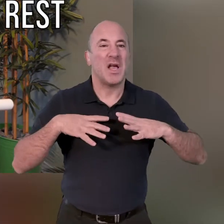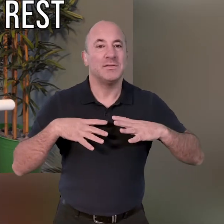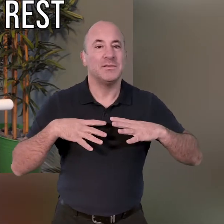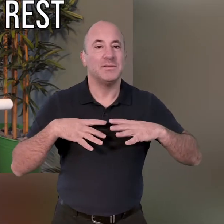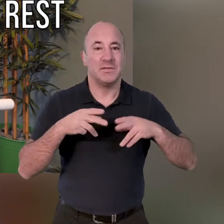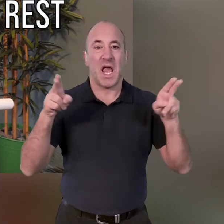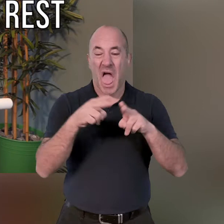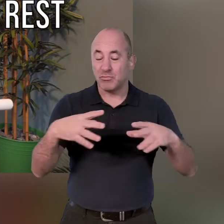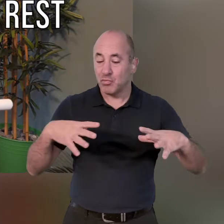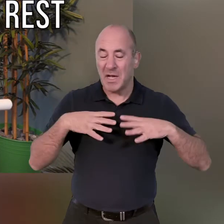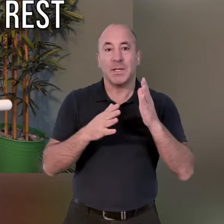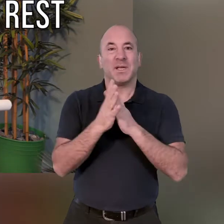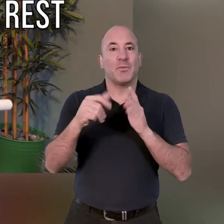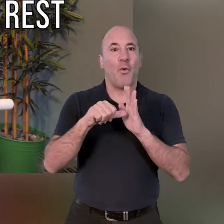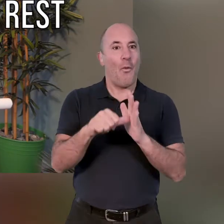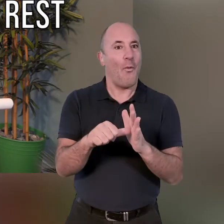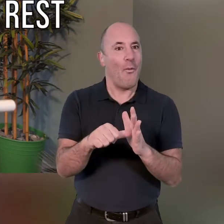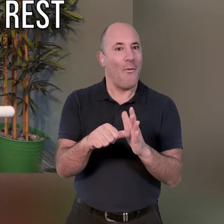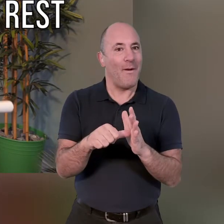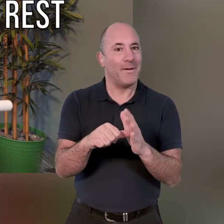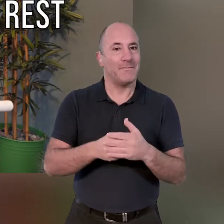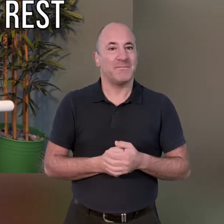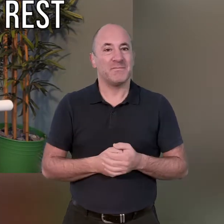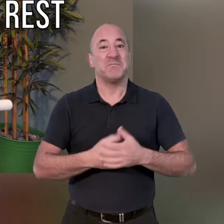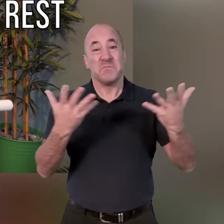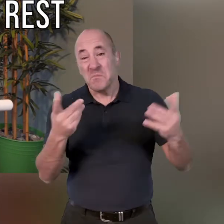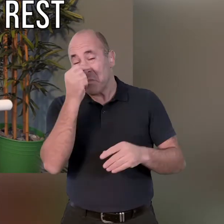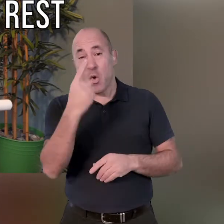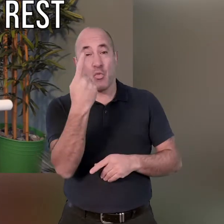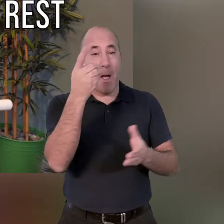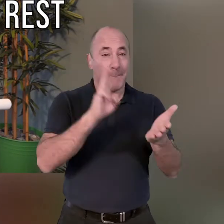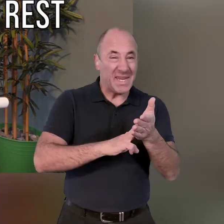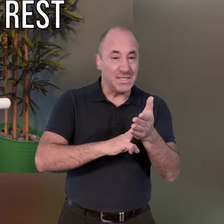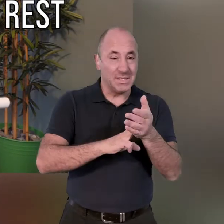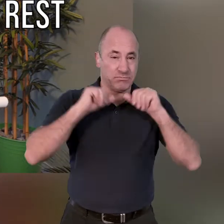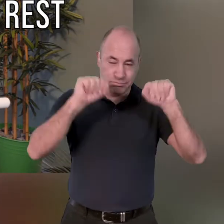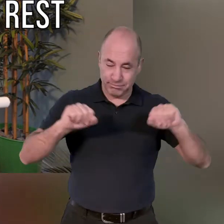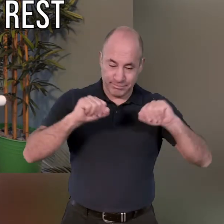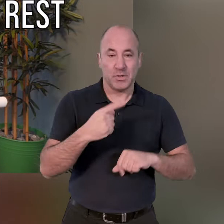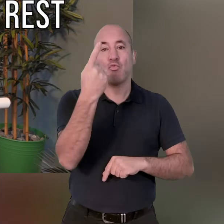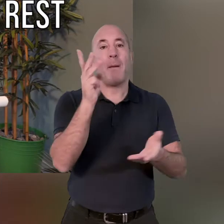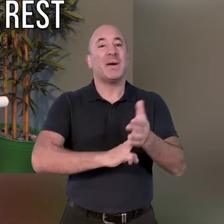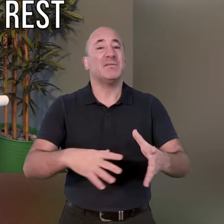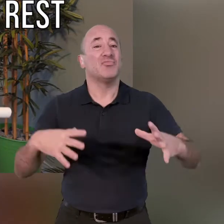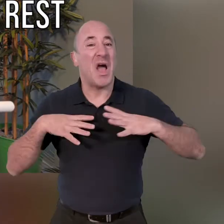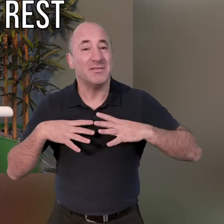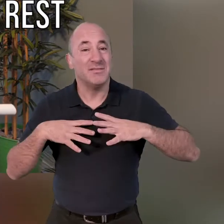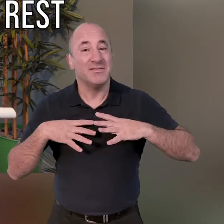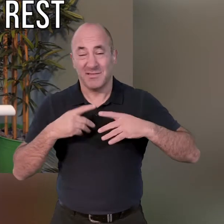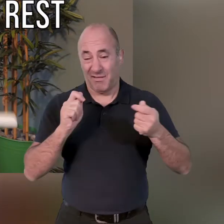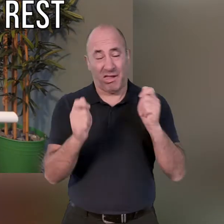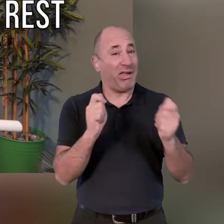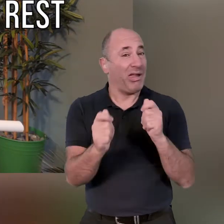rest. That less rest means that it's going to be harder, okay? Or we could do it where we're doing a minute of work and then a minute of rest. So it's a